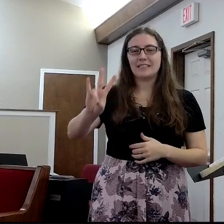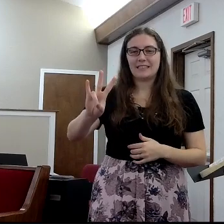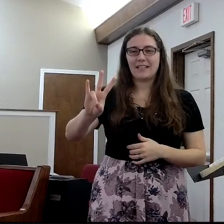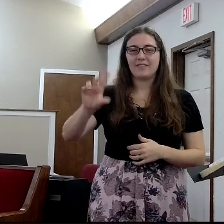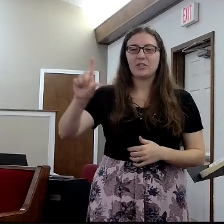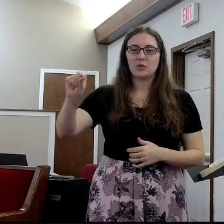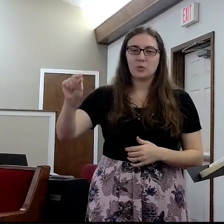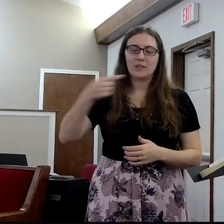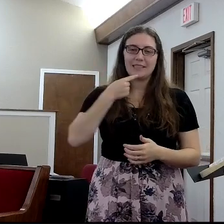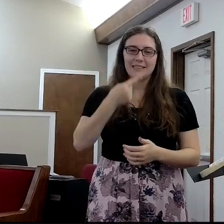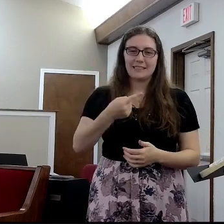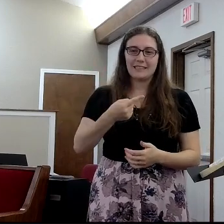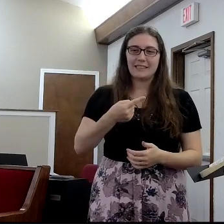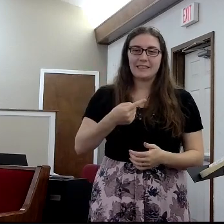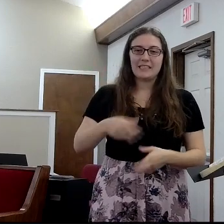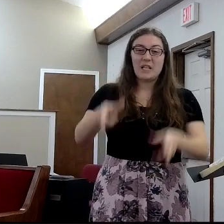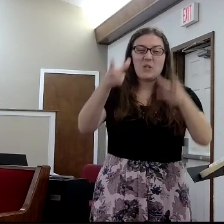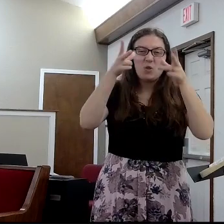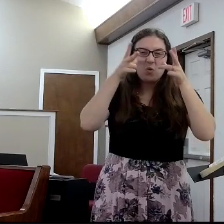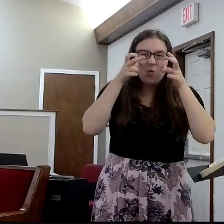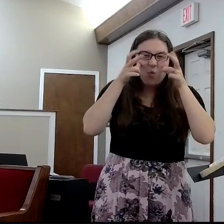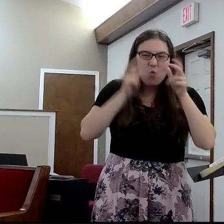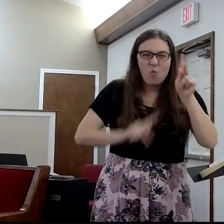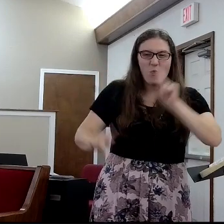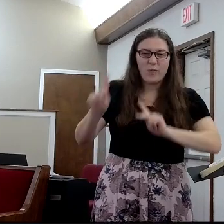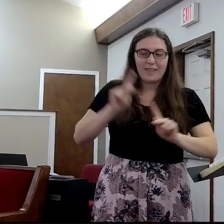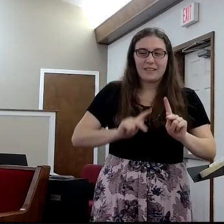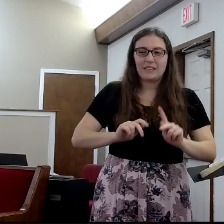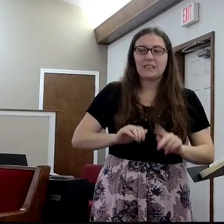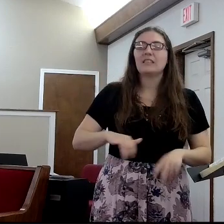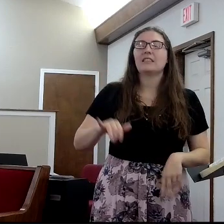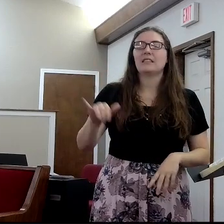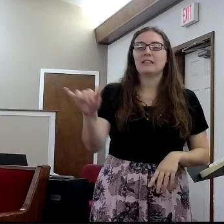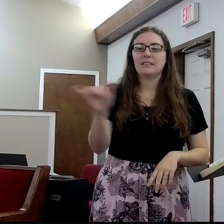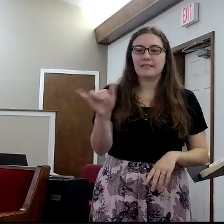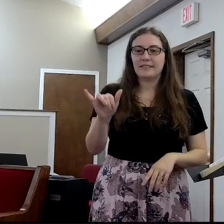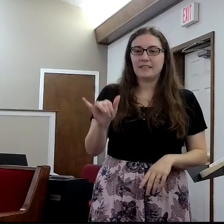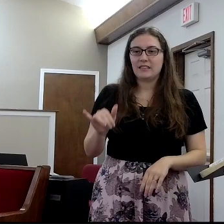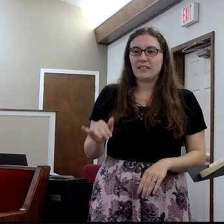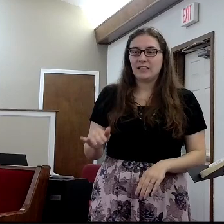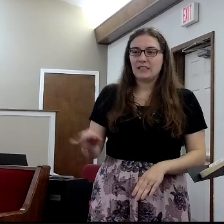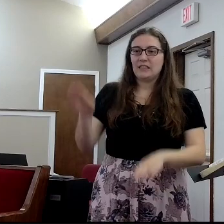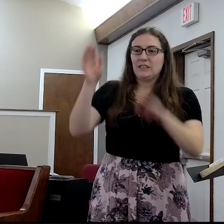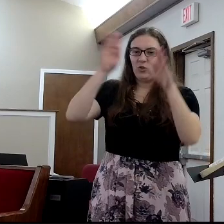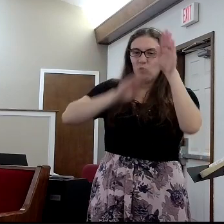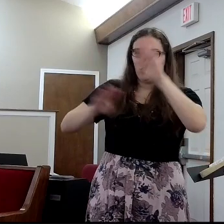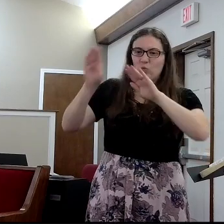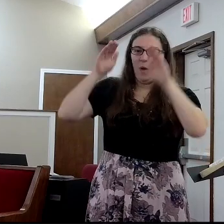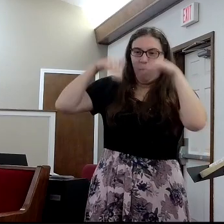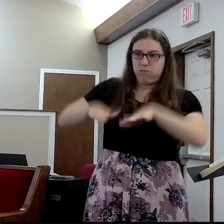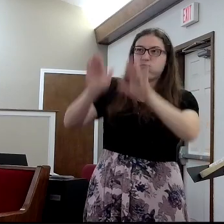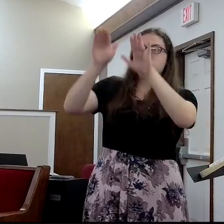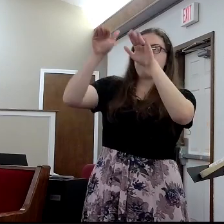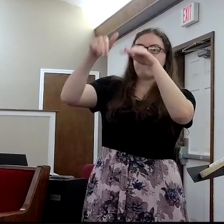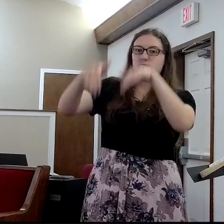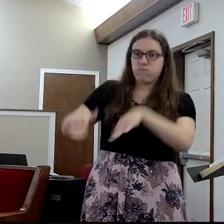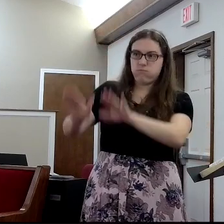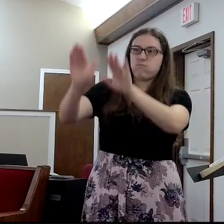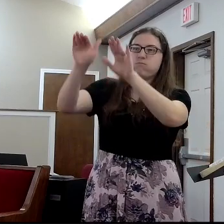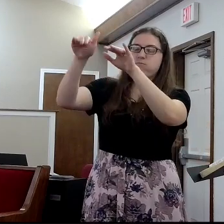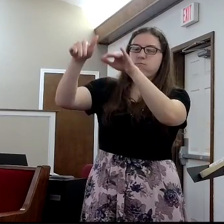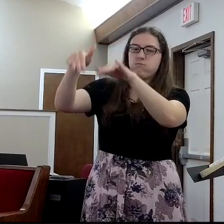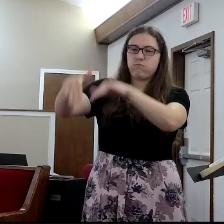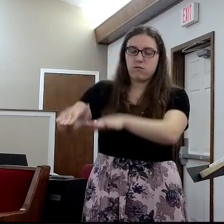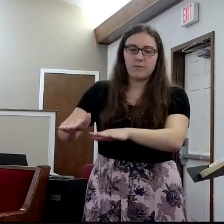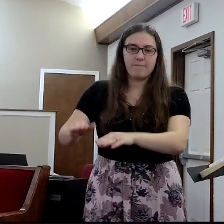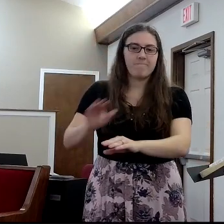So in Isaiah 57:20, it says, but the wicked are like the troubled sea when it cannot